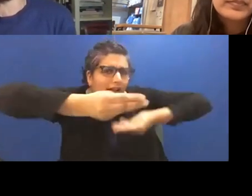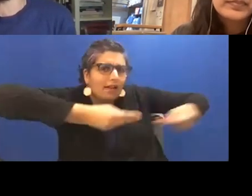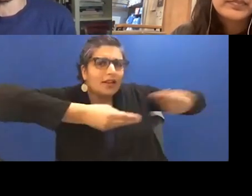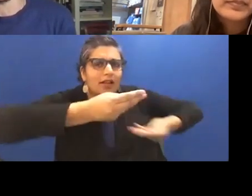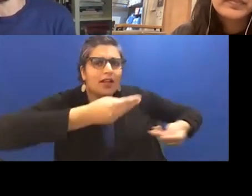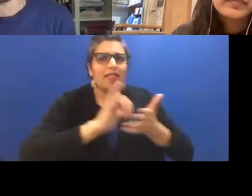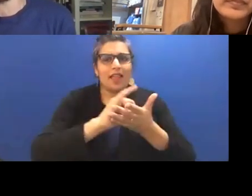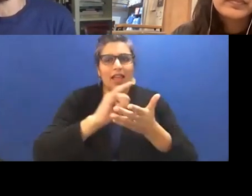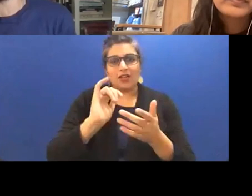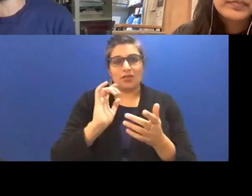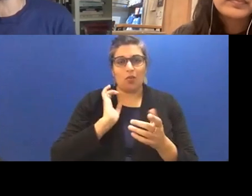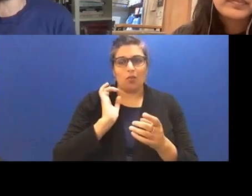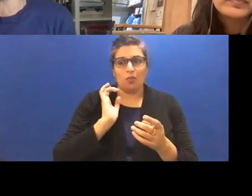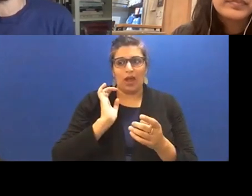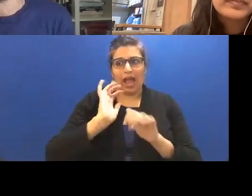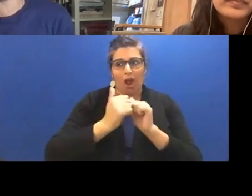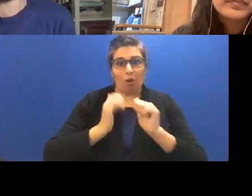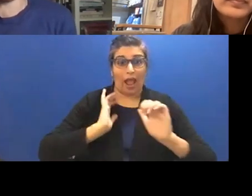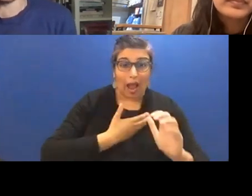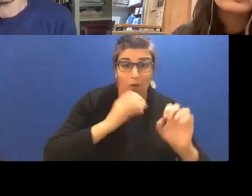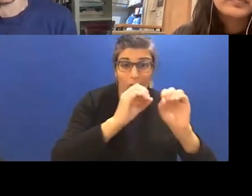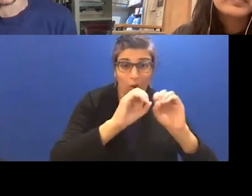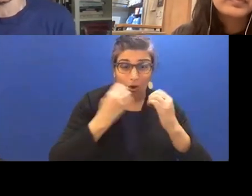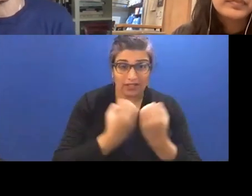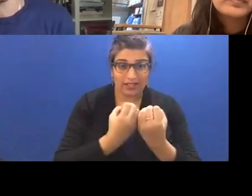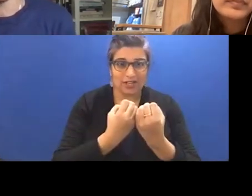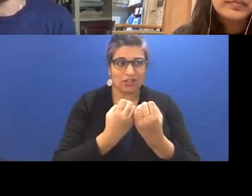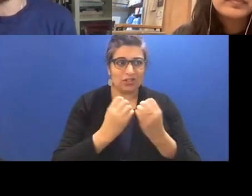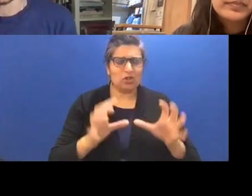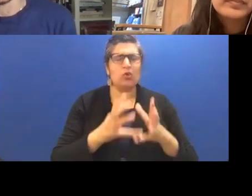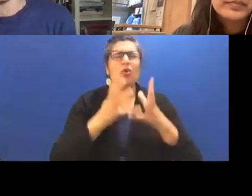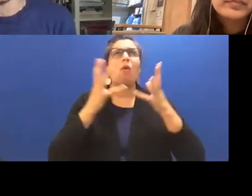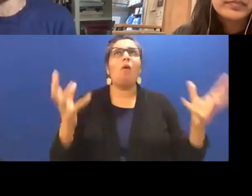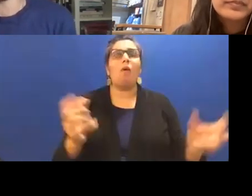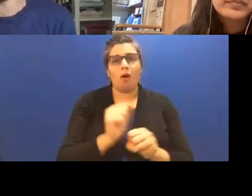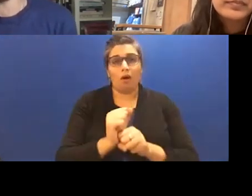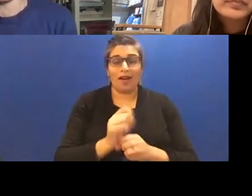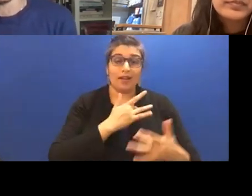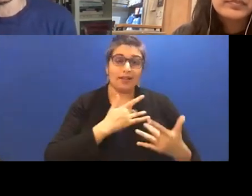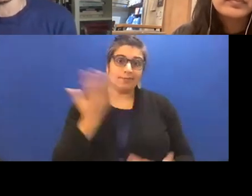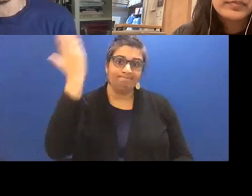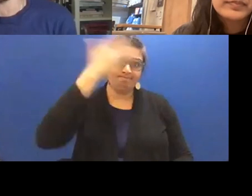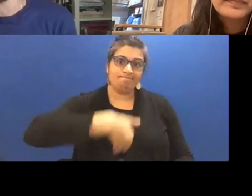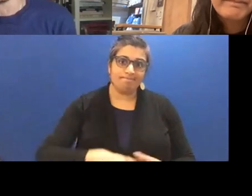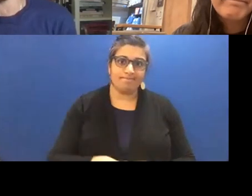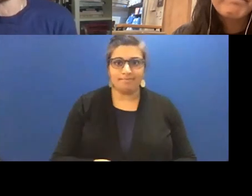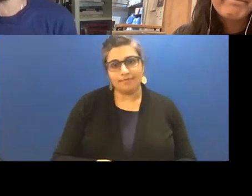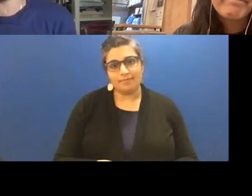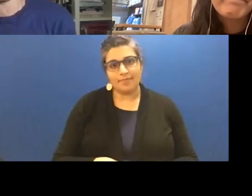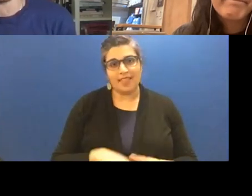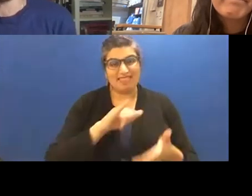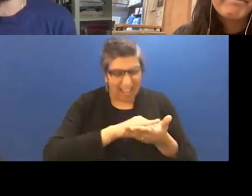where all of our organizations do so much work that is often invisibilized, that is kind of home building,